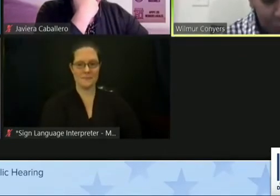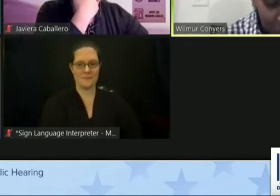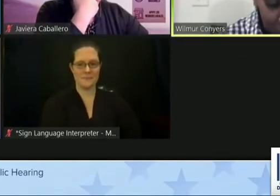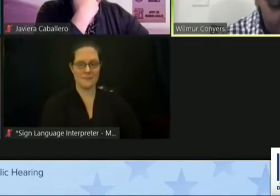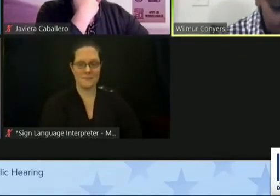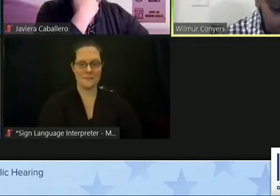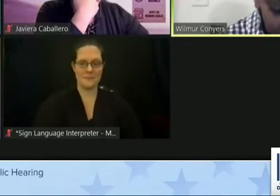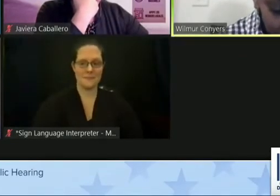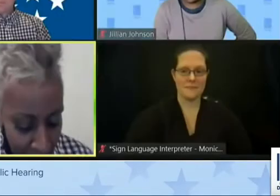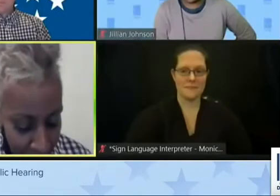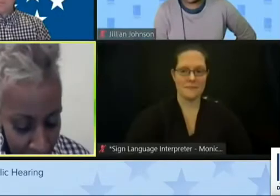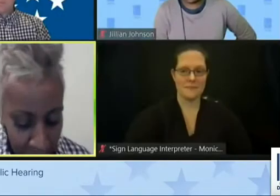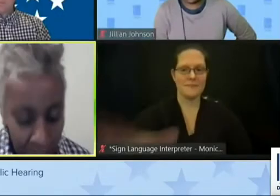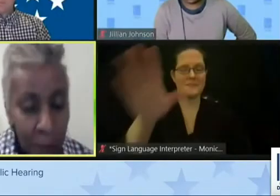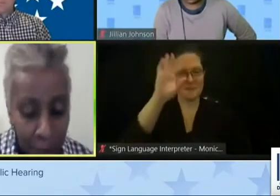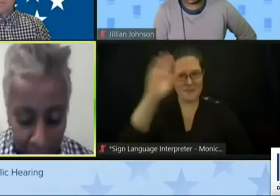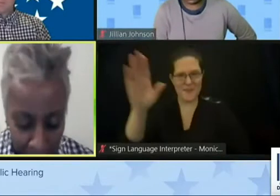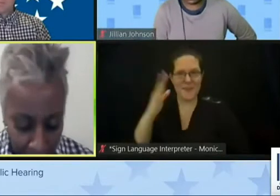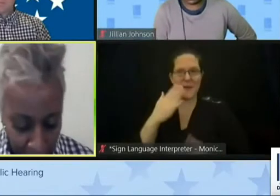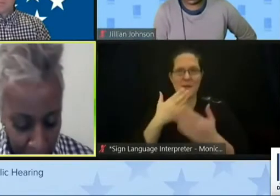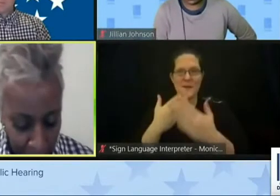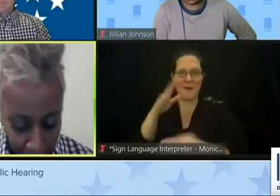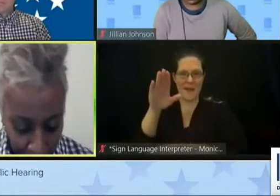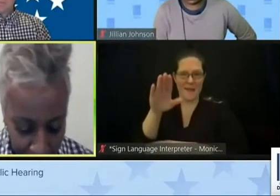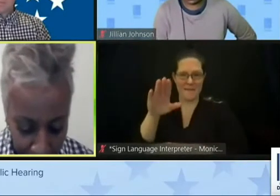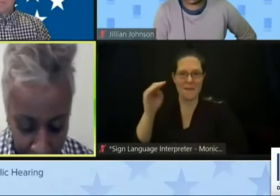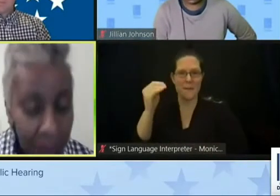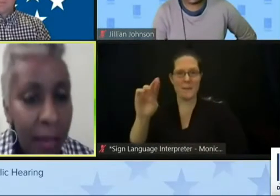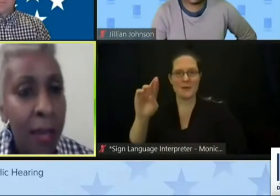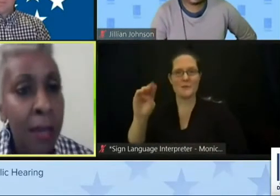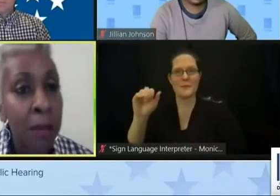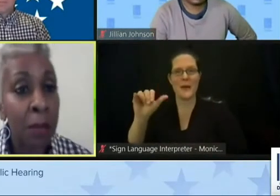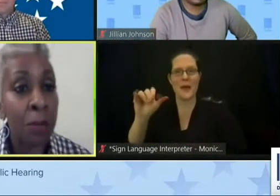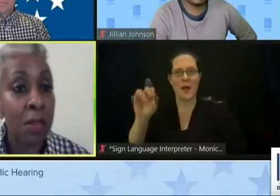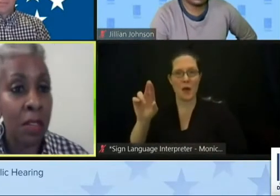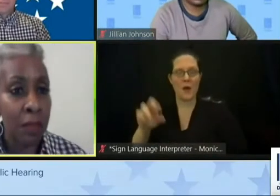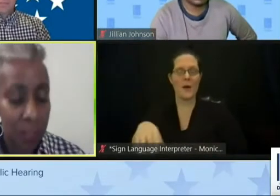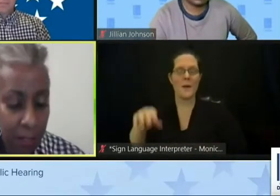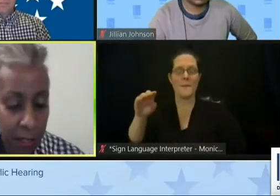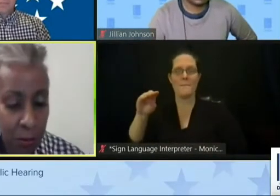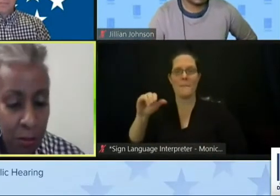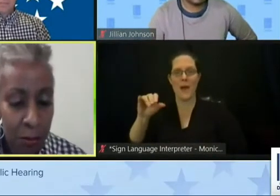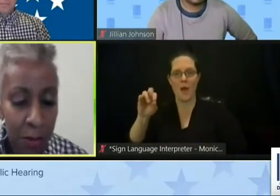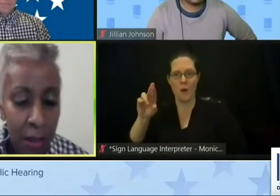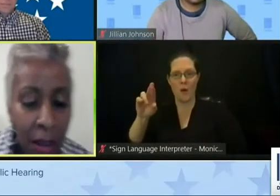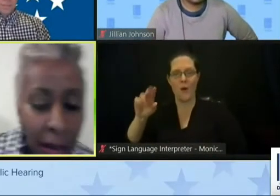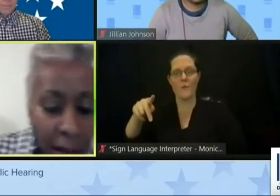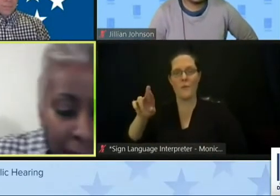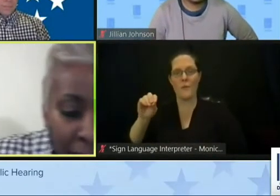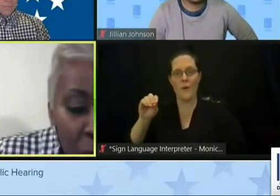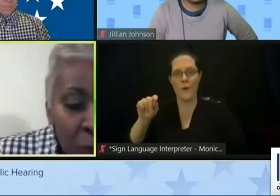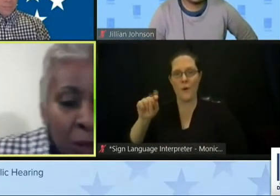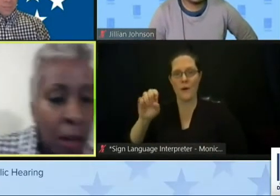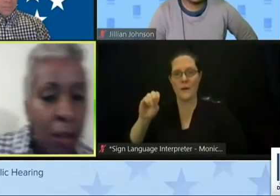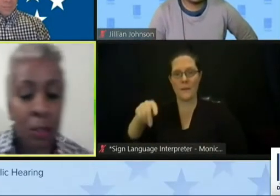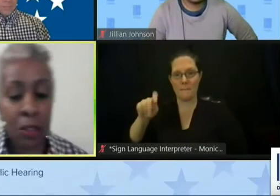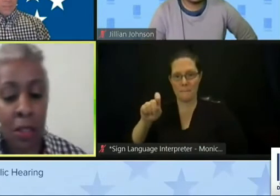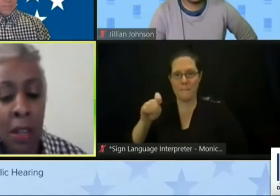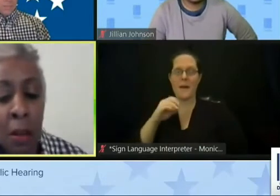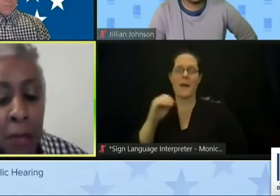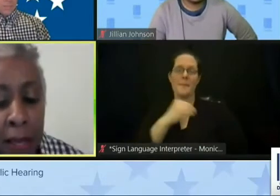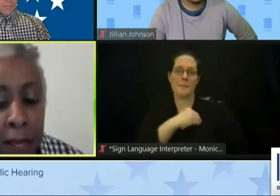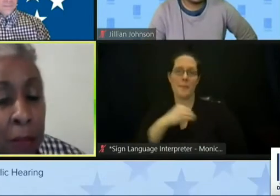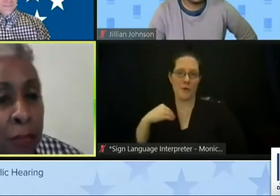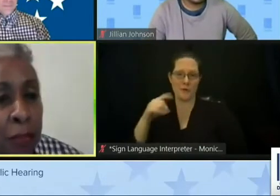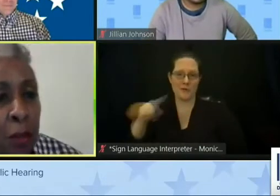evening, Mr. Mayor, Madam Mayor Pro Tem, and members of City Council. I am Wilmer